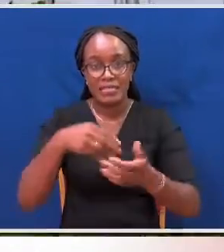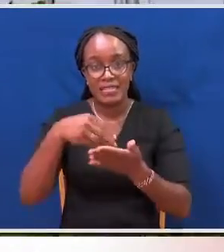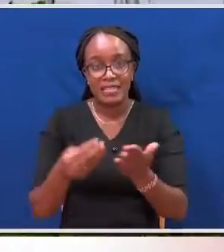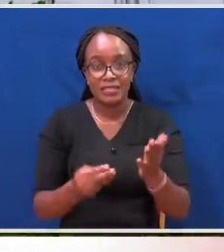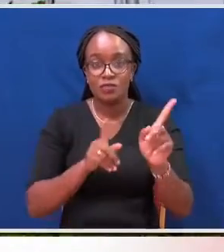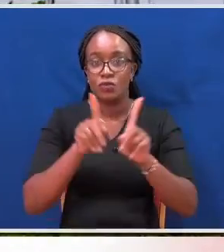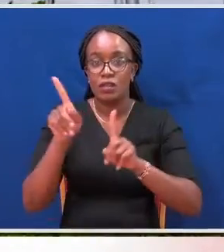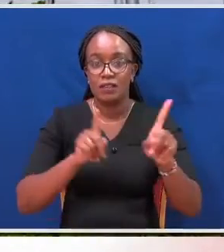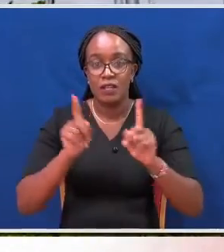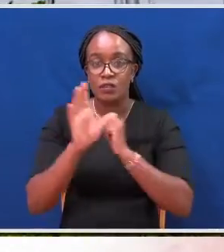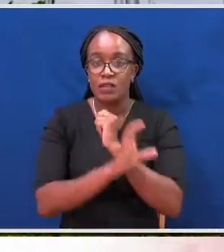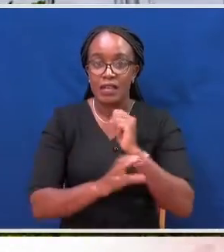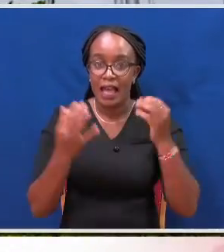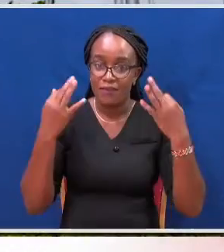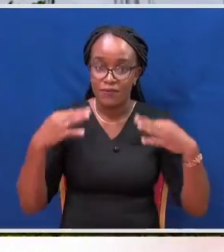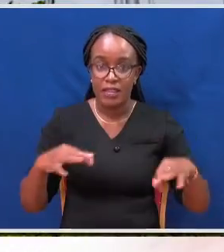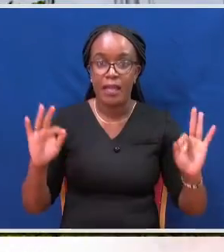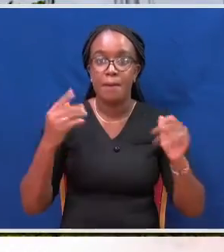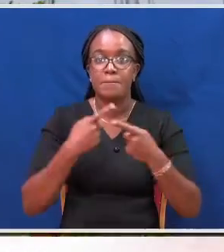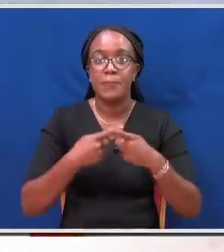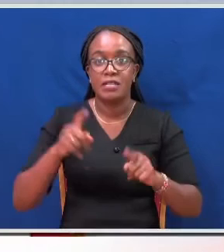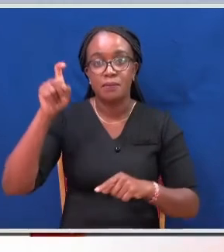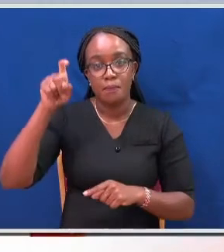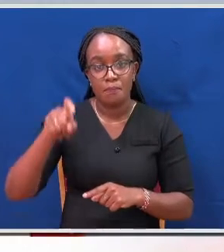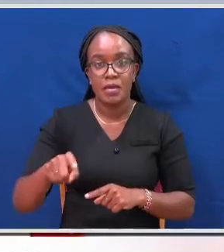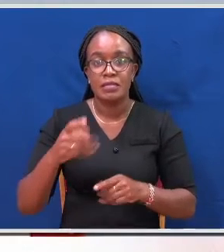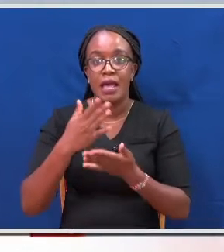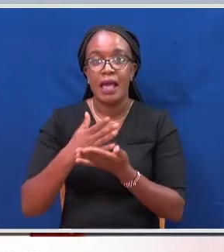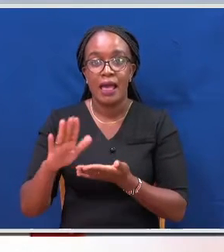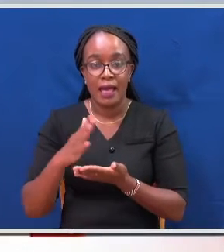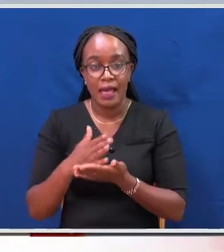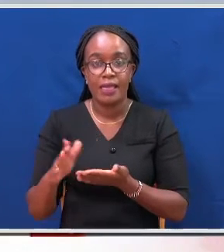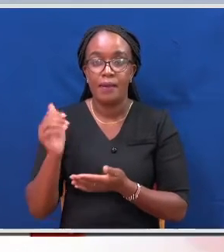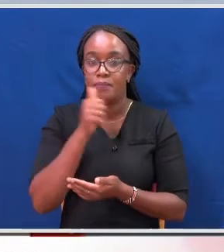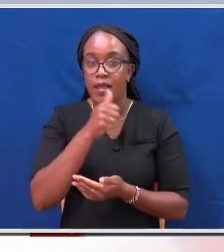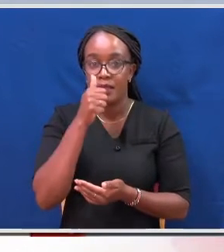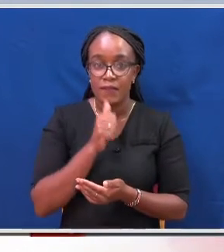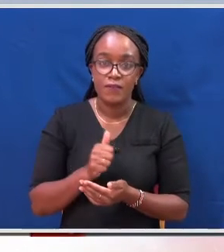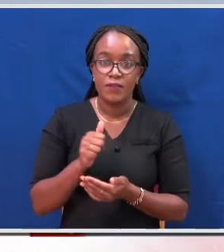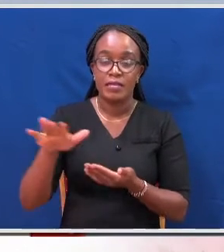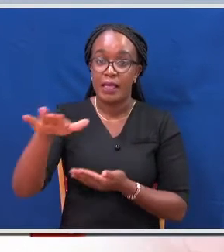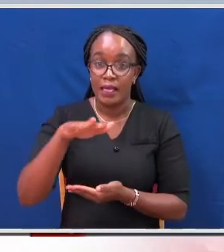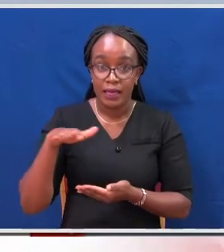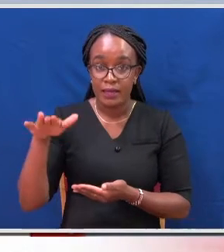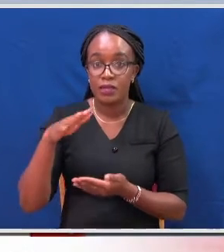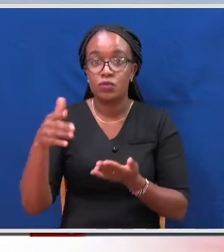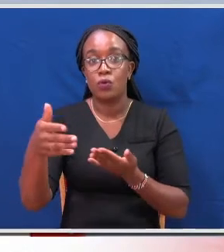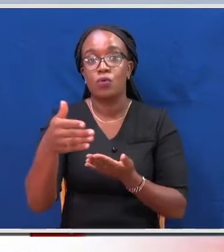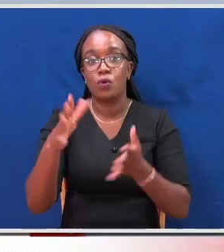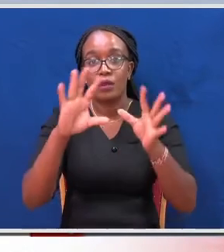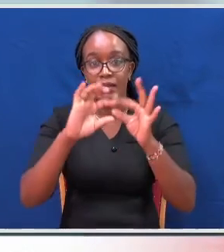are free to do so, but will have to hire private planes upon clearance by the Kenya Civil Aviation to connect to